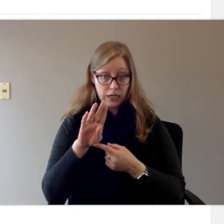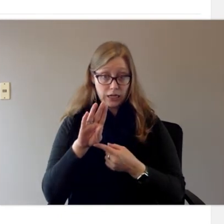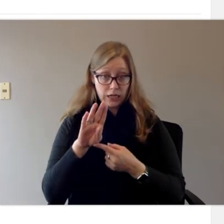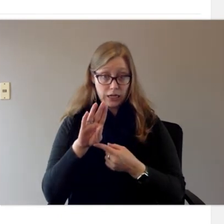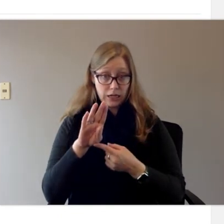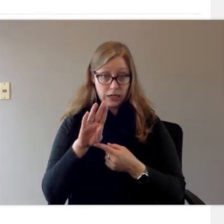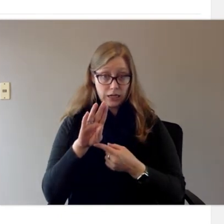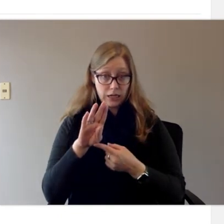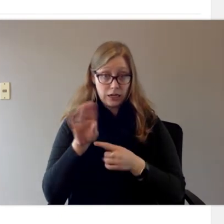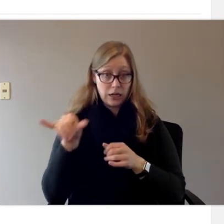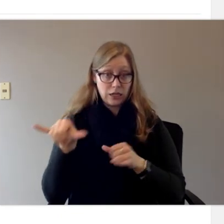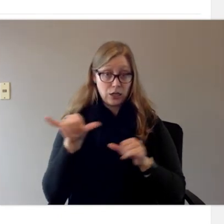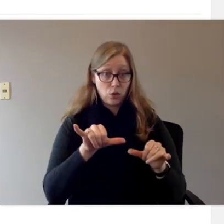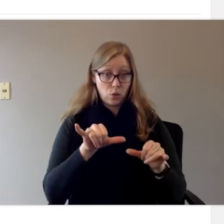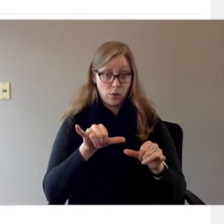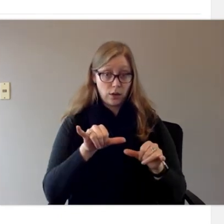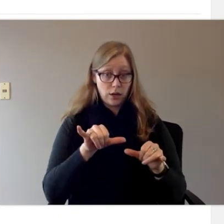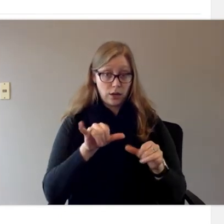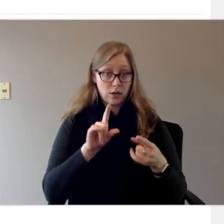is congruent